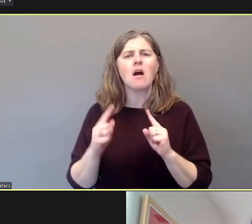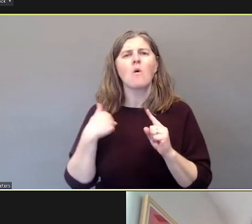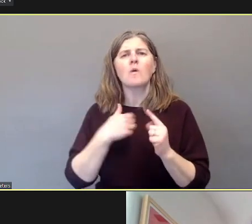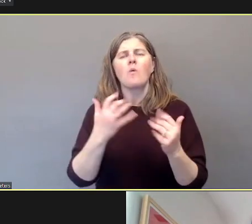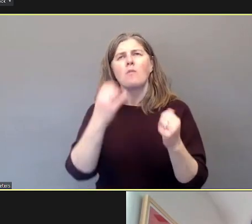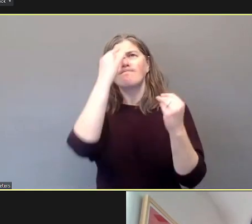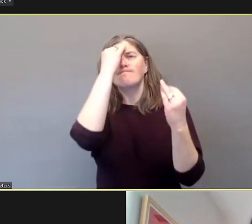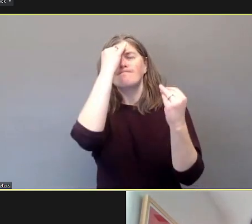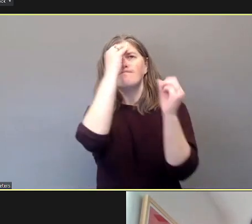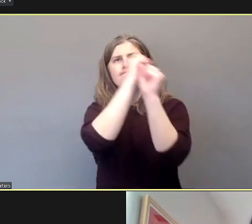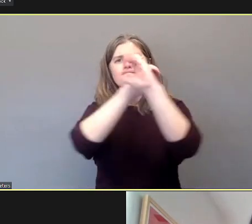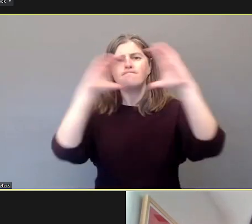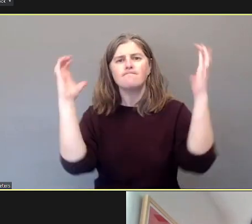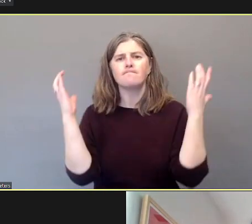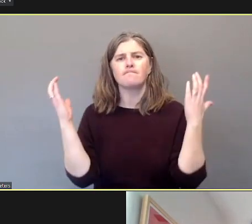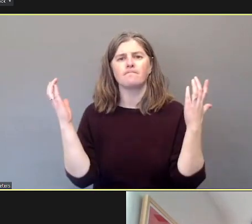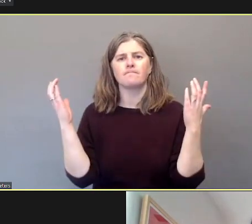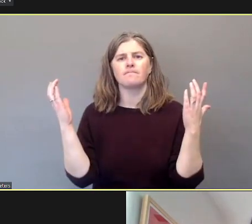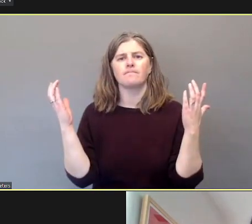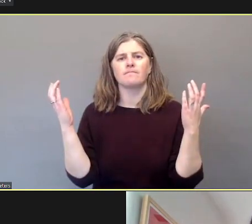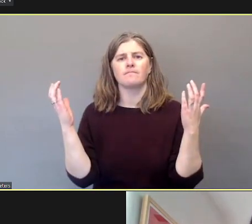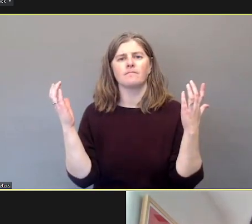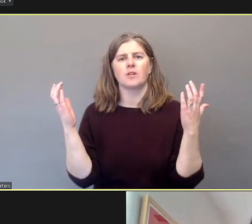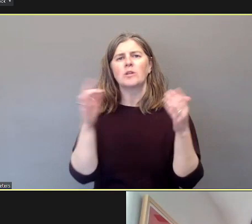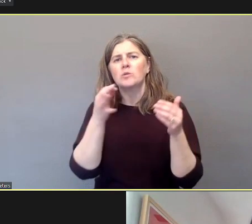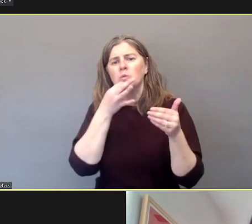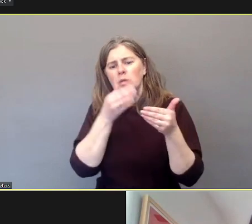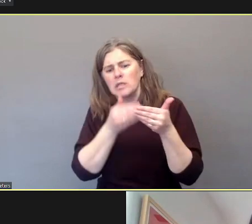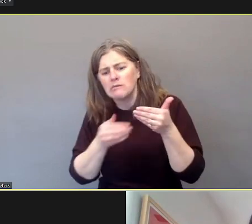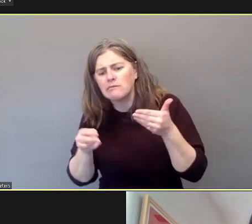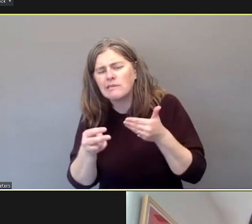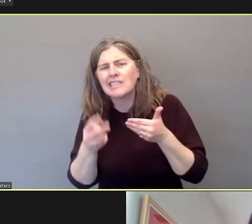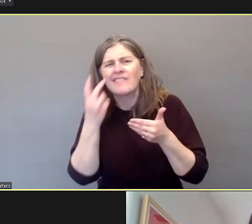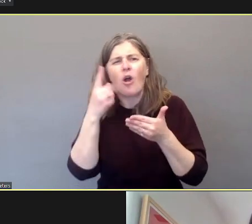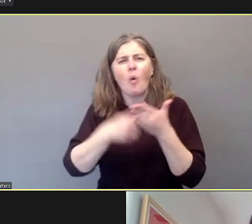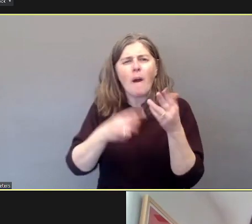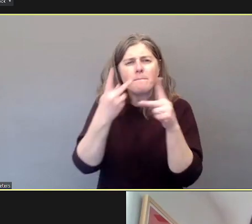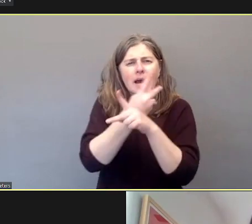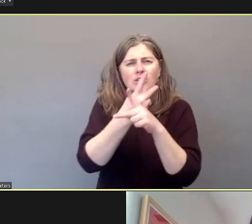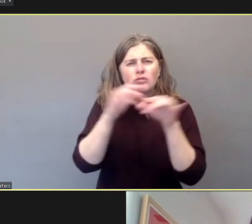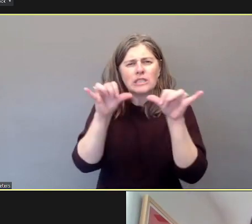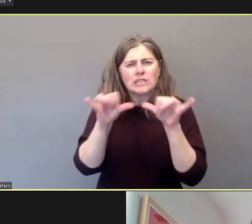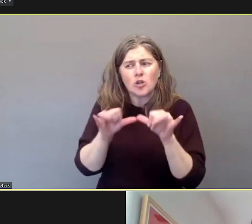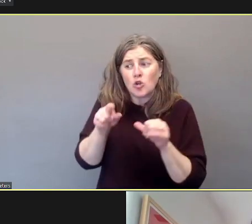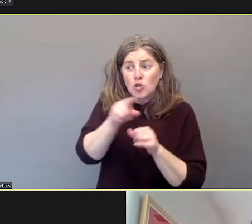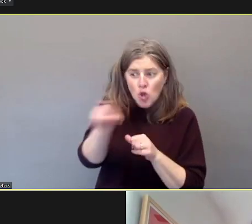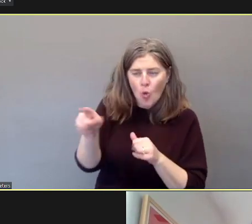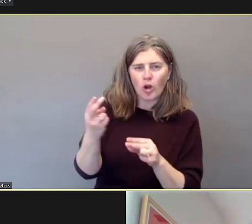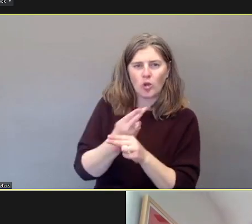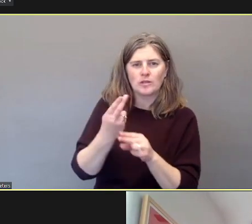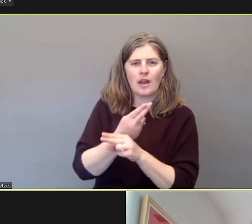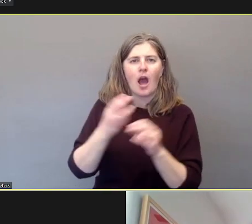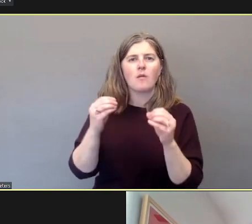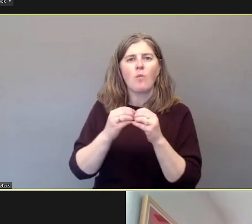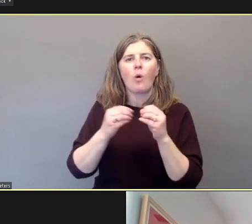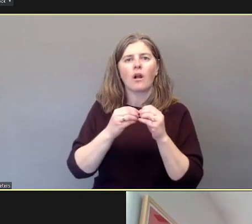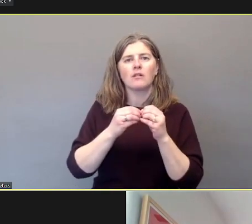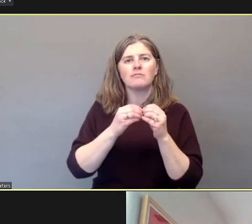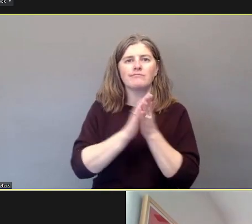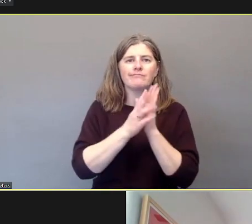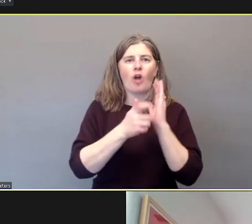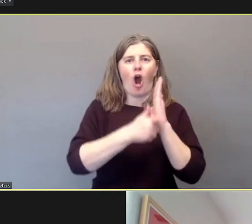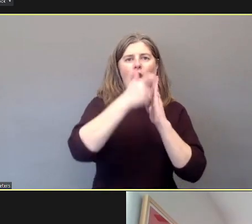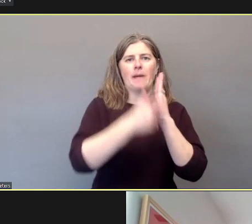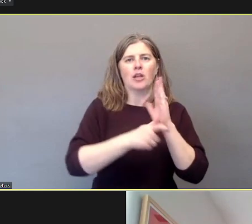do is get together with all of you in the very near future to find out what metrics you're using and do a little bit more automated